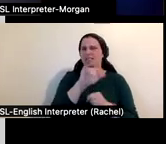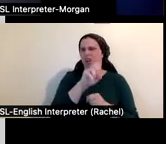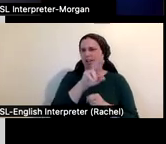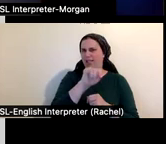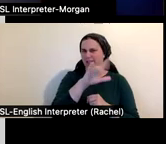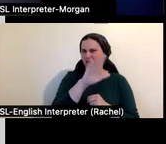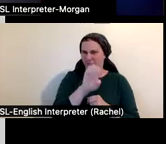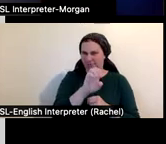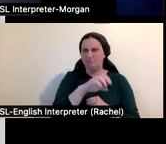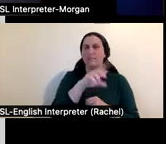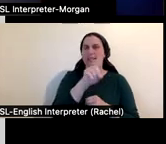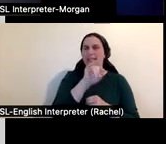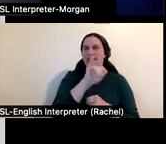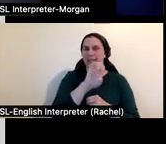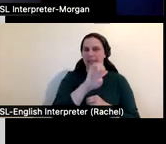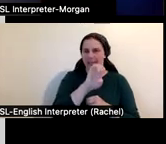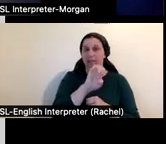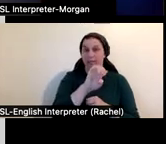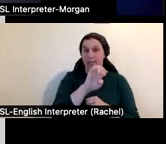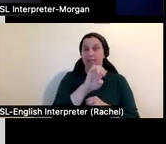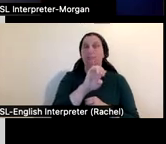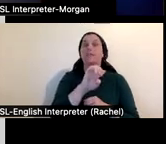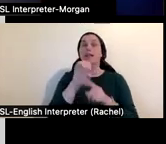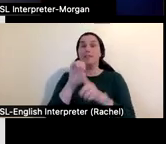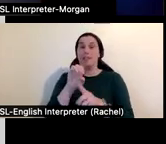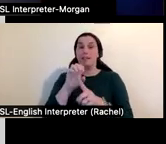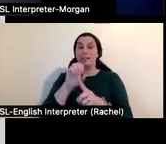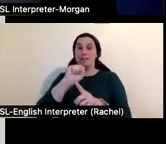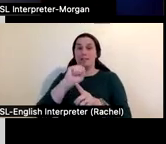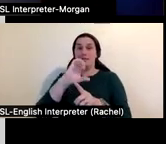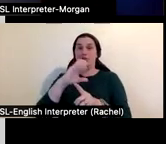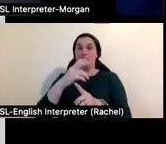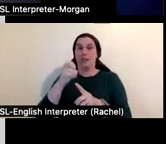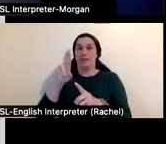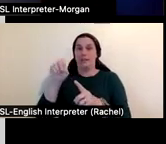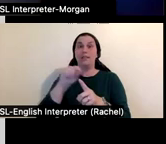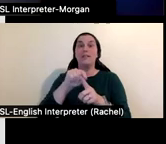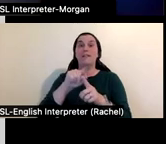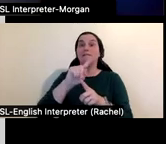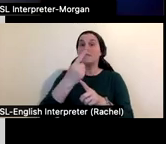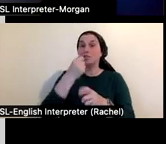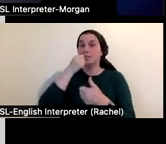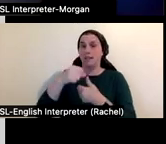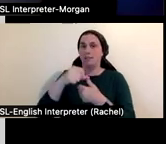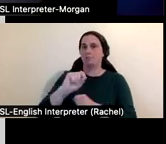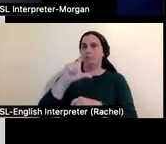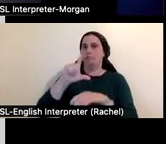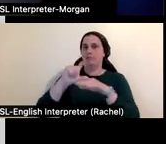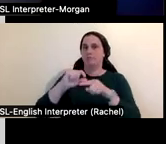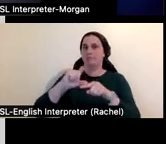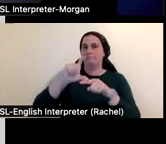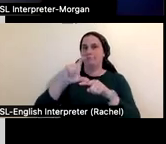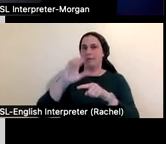about that. You need a capital letter now. C, Schere. So you write that on the one